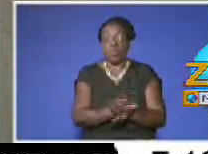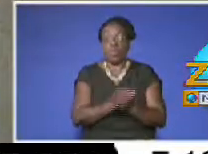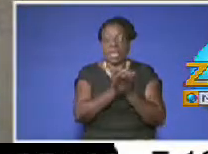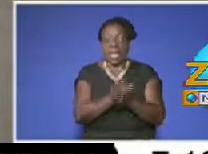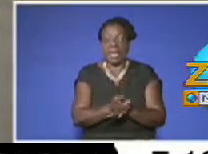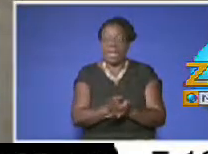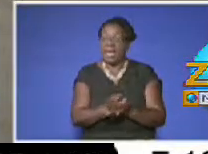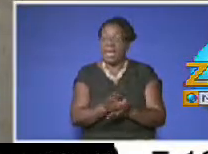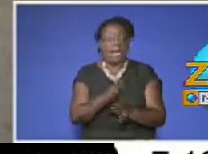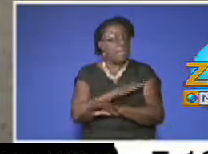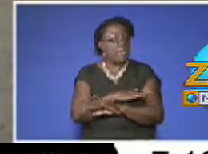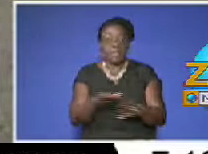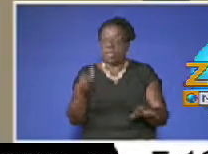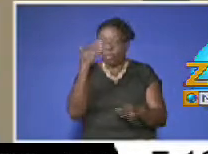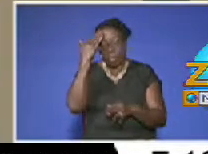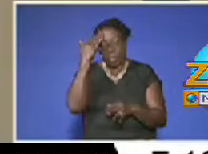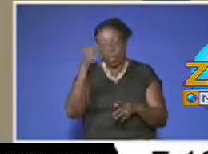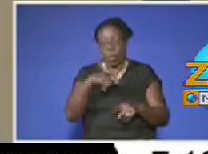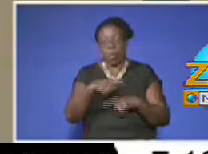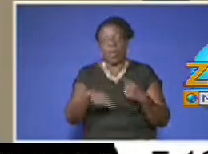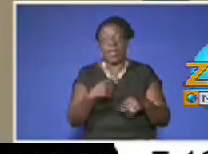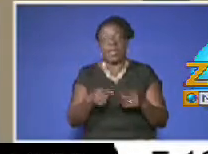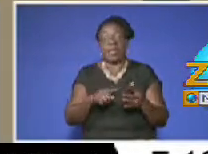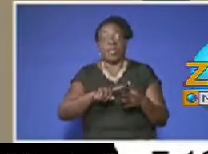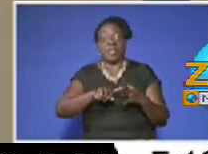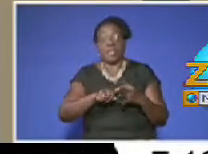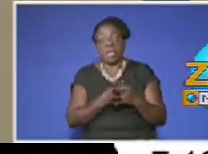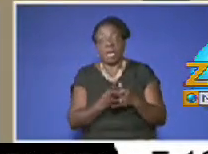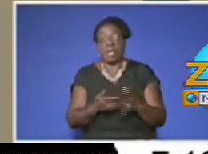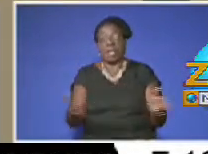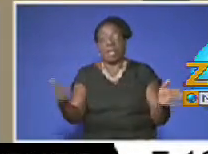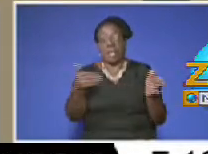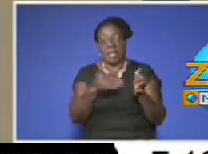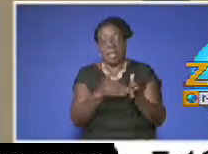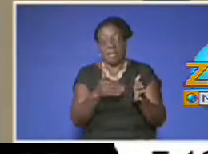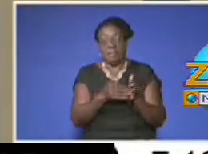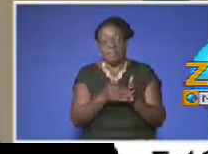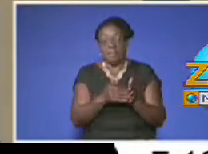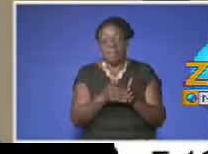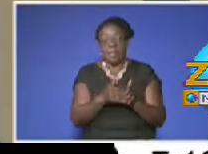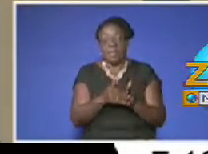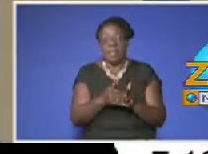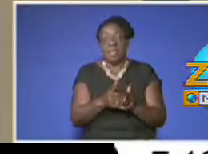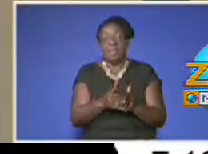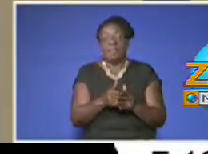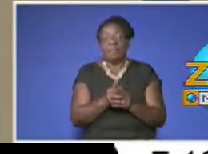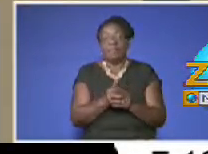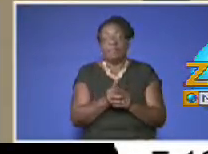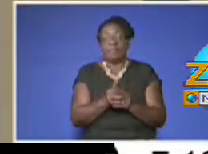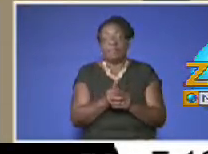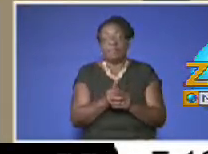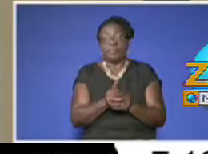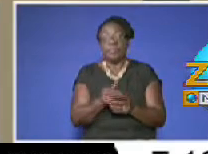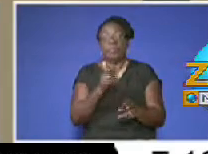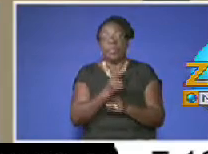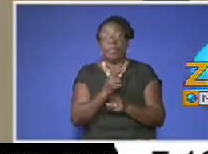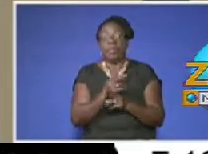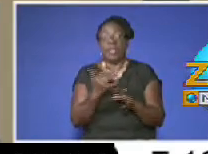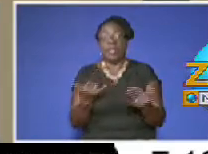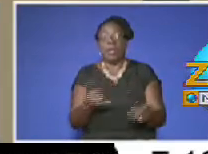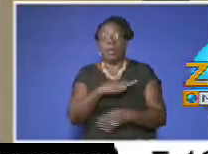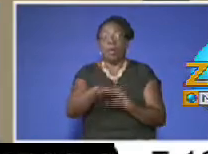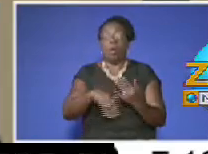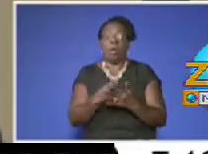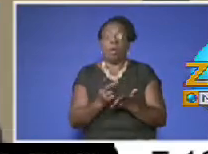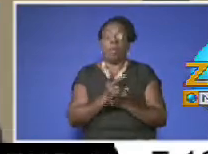any indication from the Center for Disease Control, the CDC, when their no-sail orders will be lifted. Right now, all